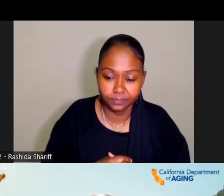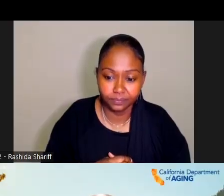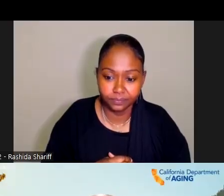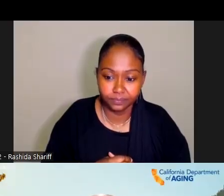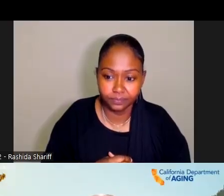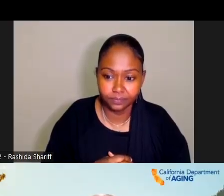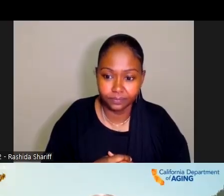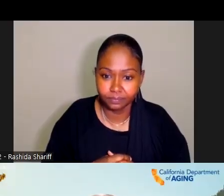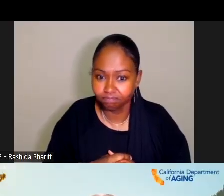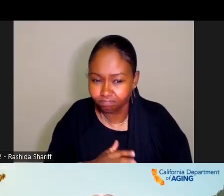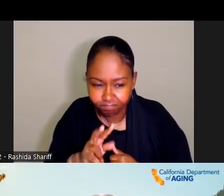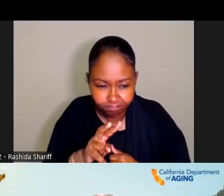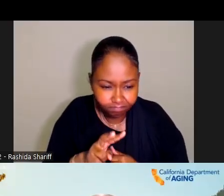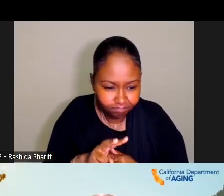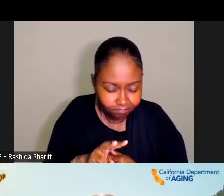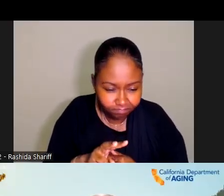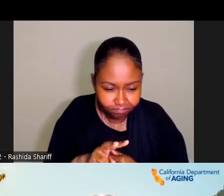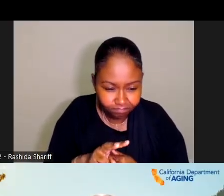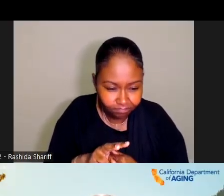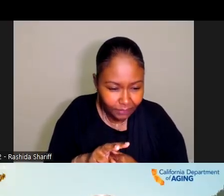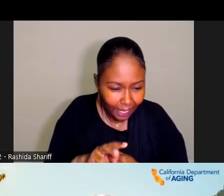Not seeing any.